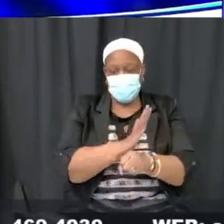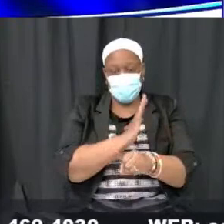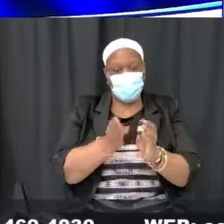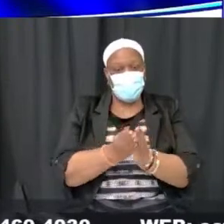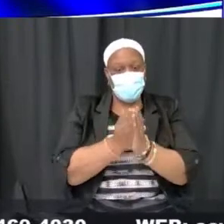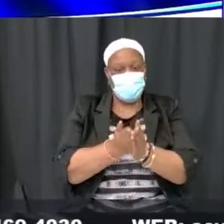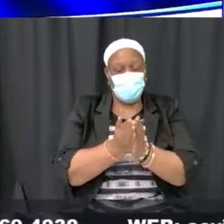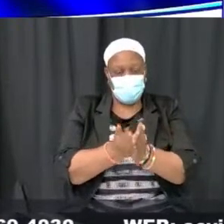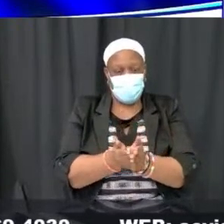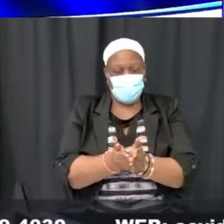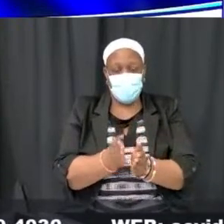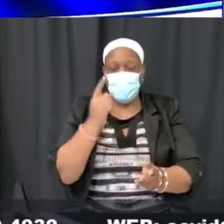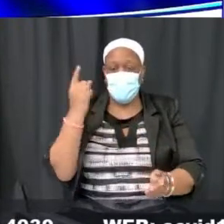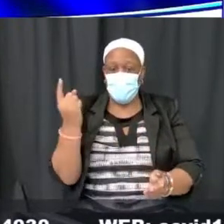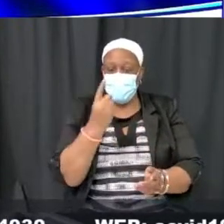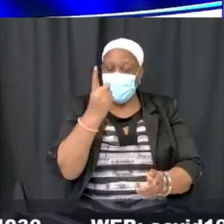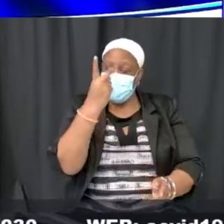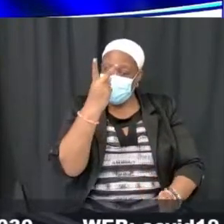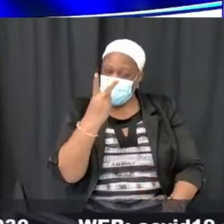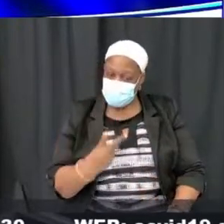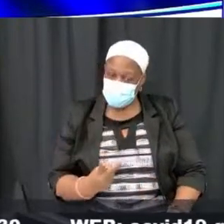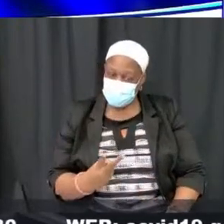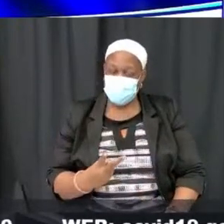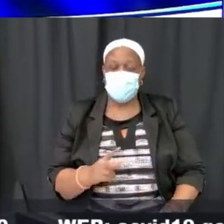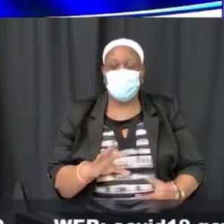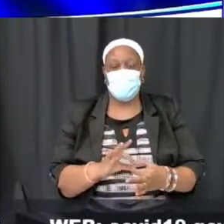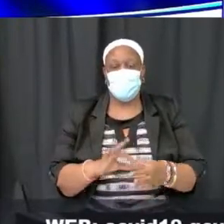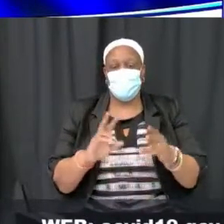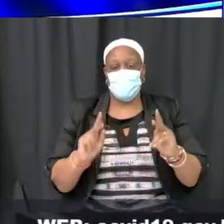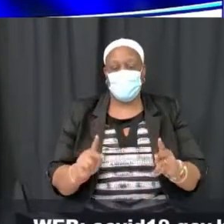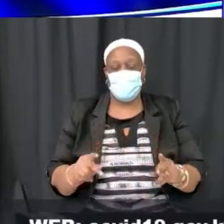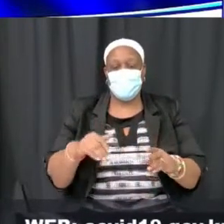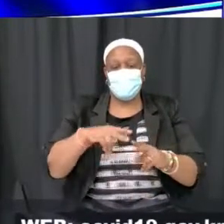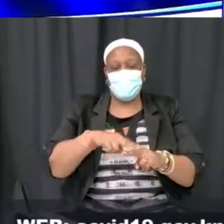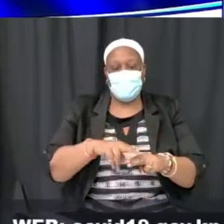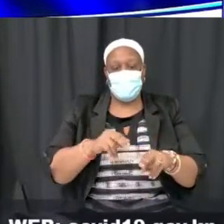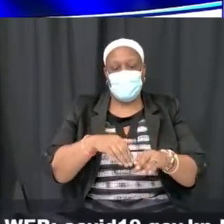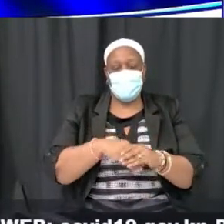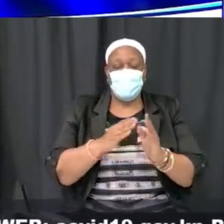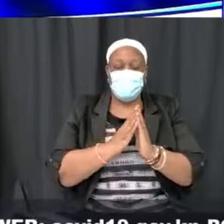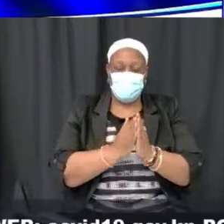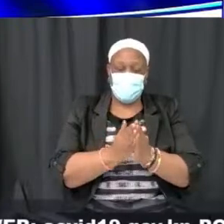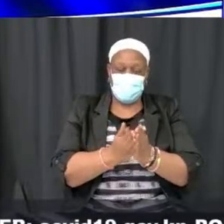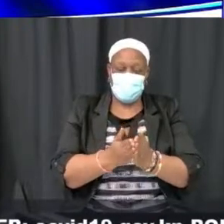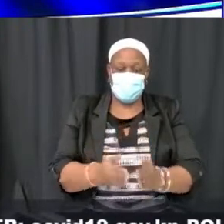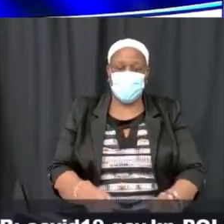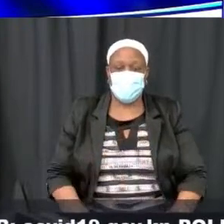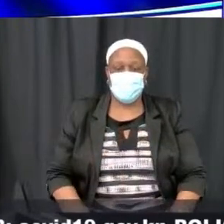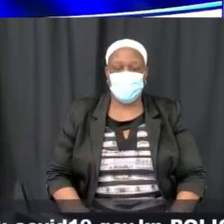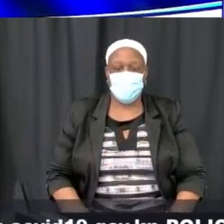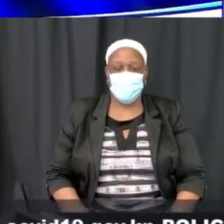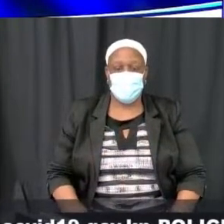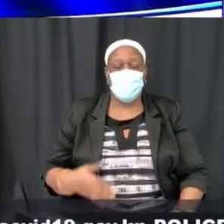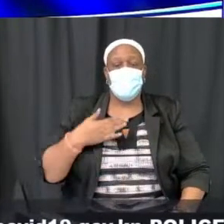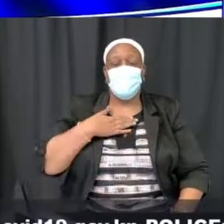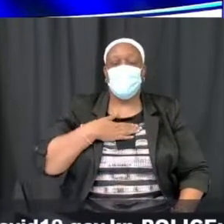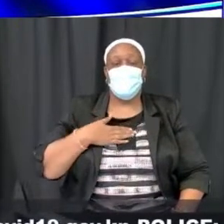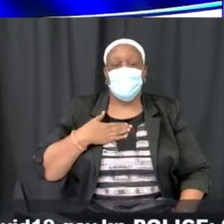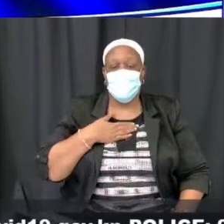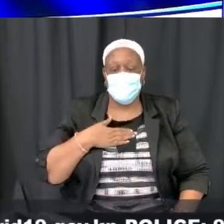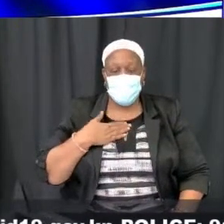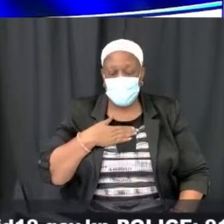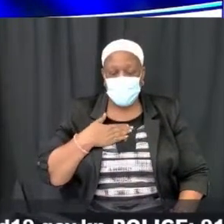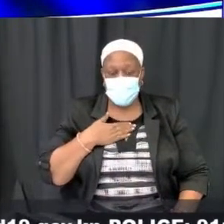Operators, please practice and do all you can to enforce the prevention and control measures on